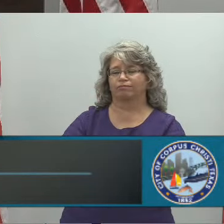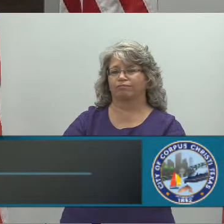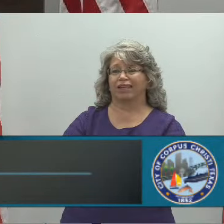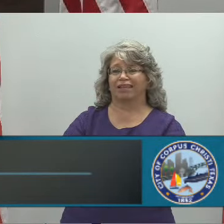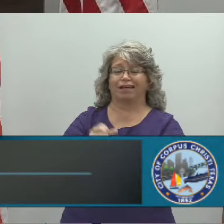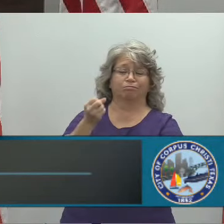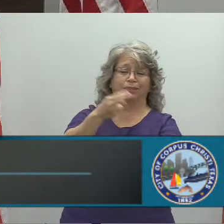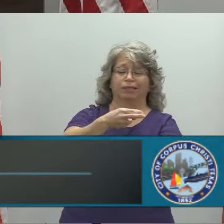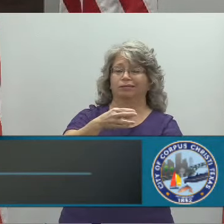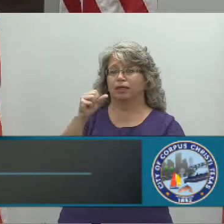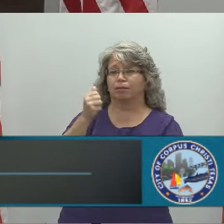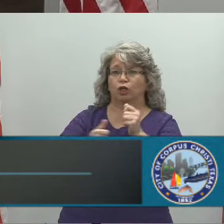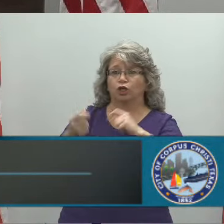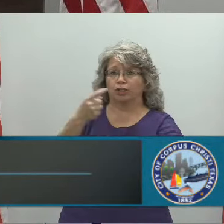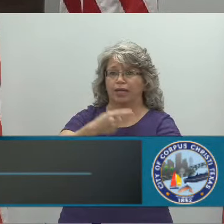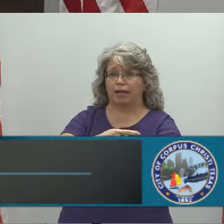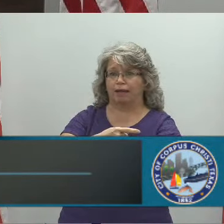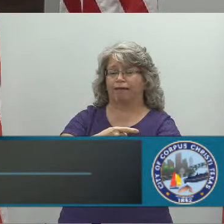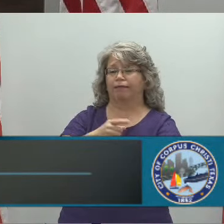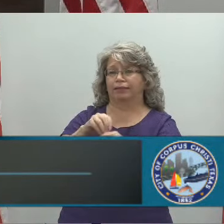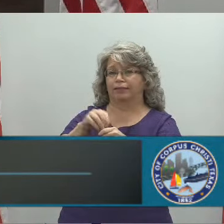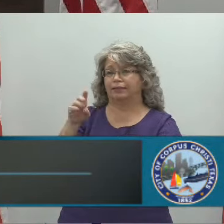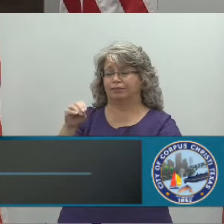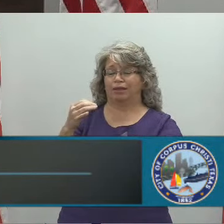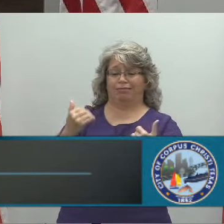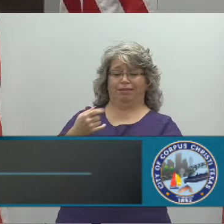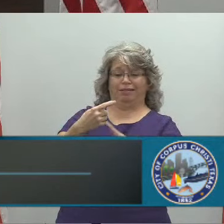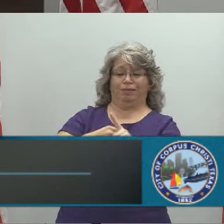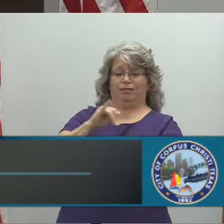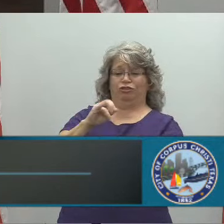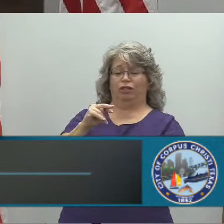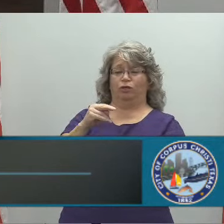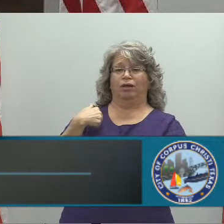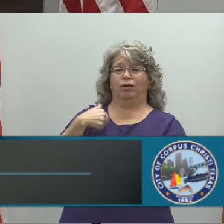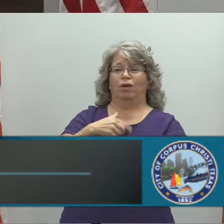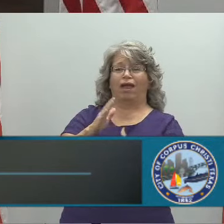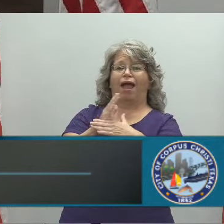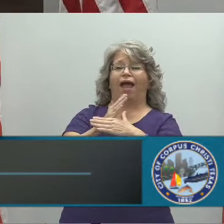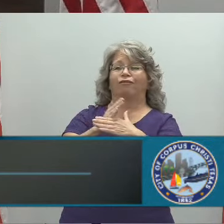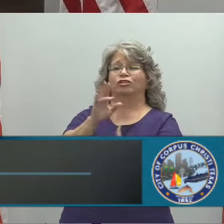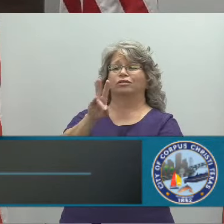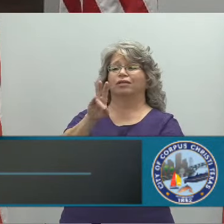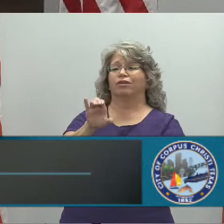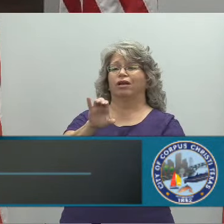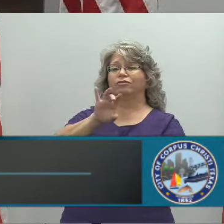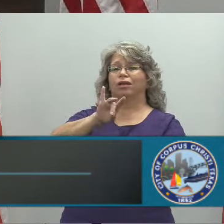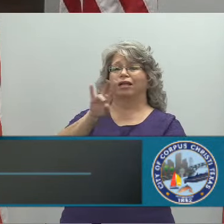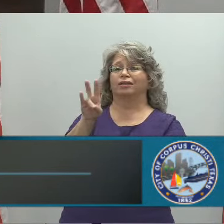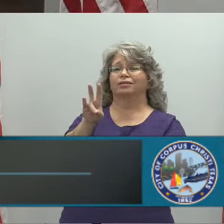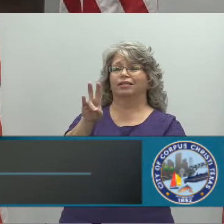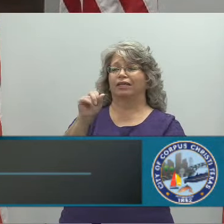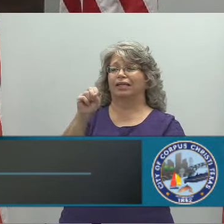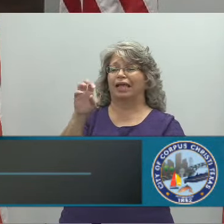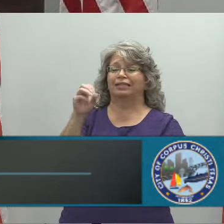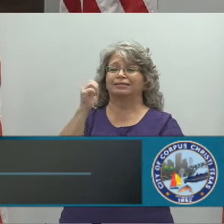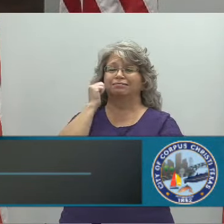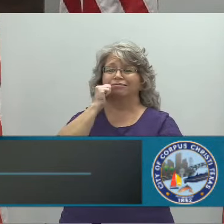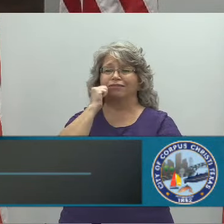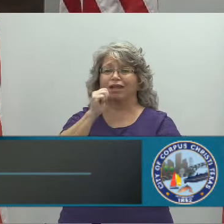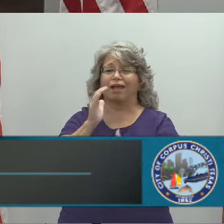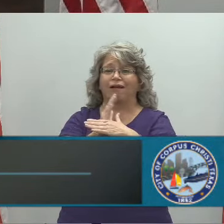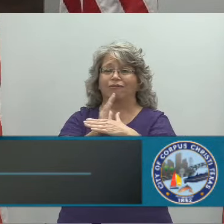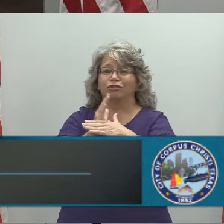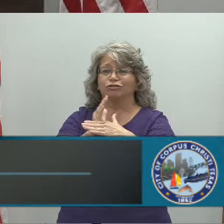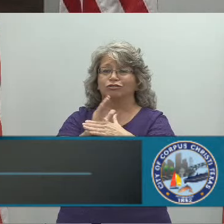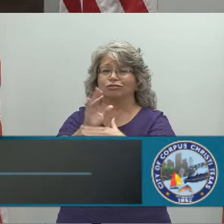month, 2021, we had 187 cases per day on average. So again, you see a substantial